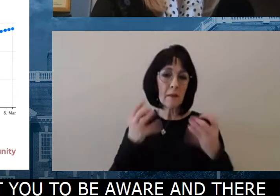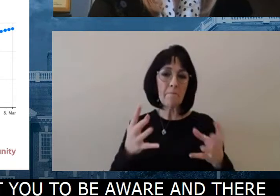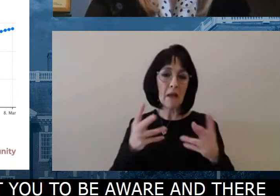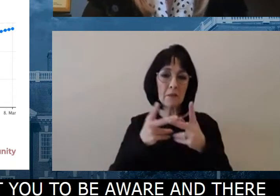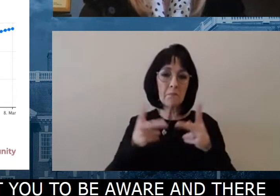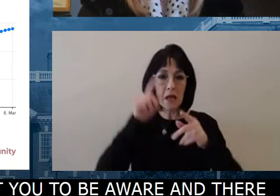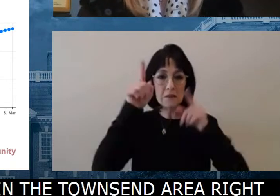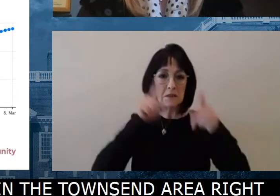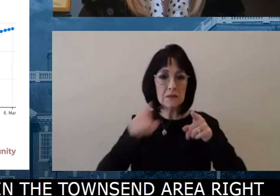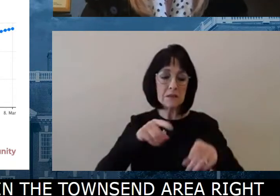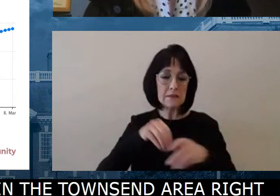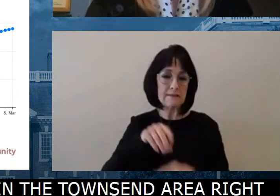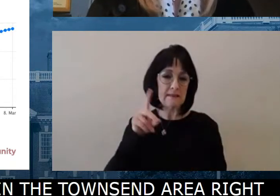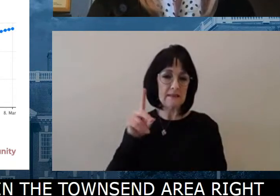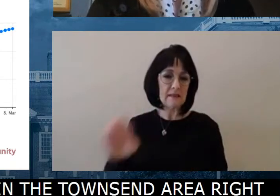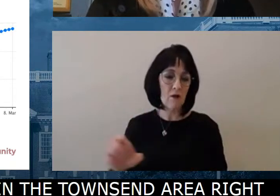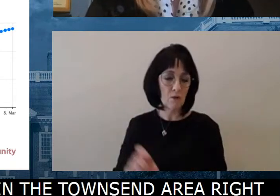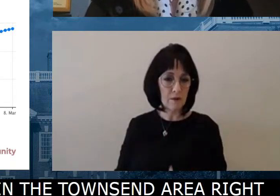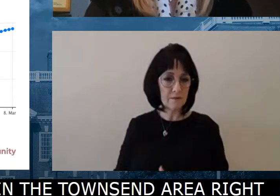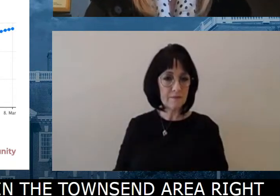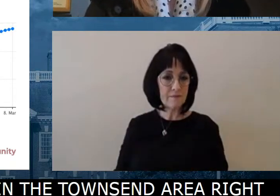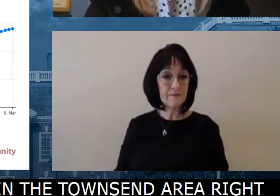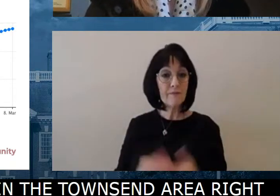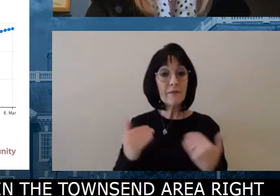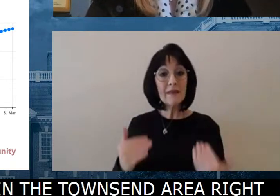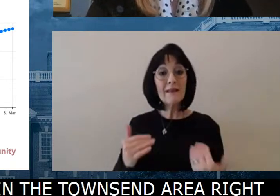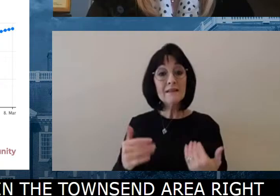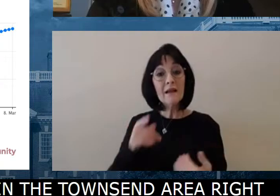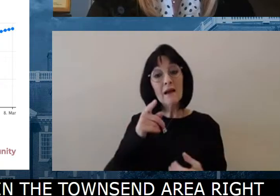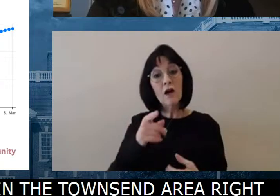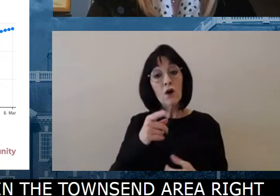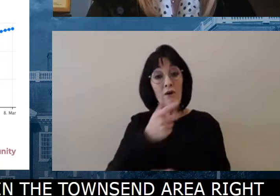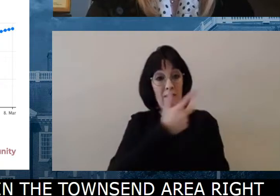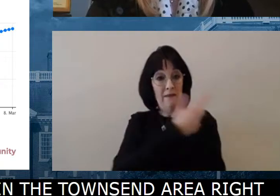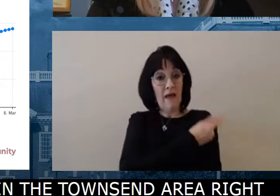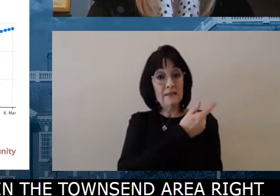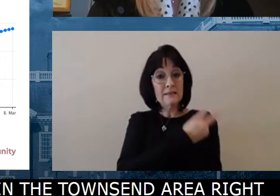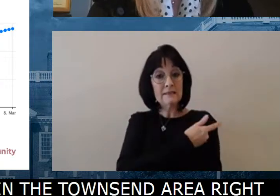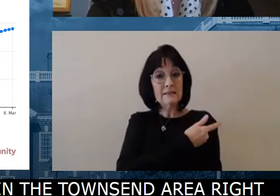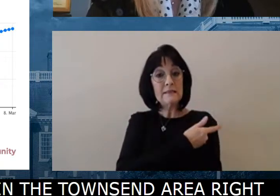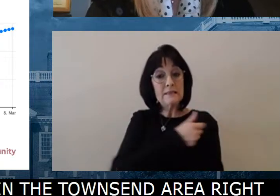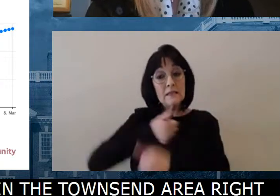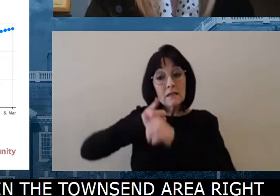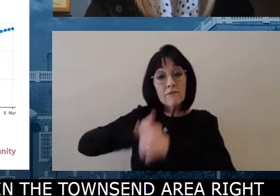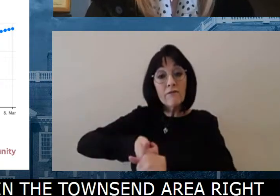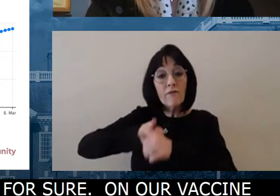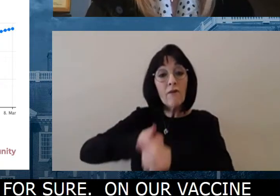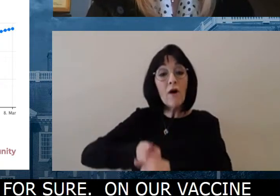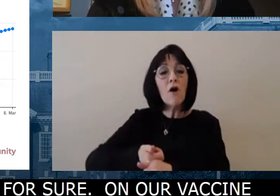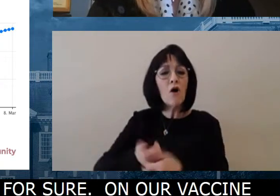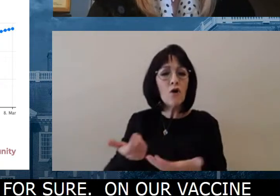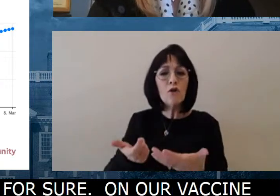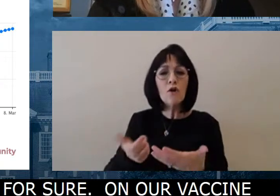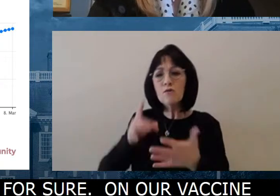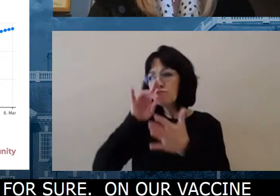front, we're also seeing some good news. We now have